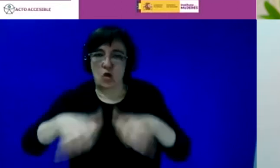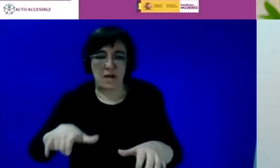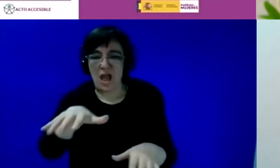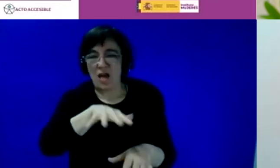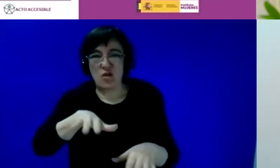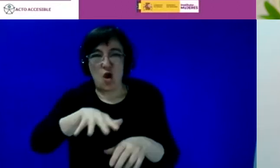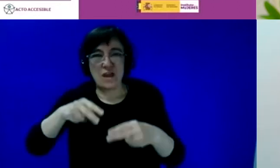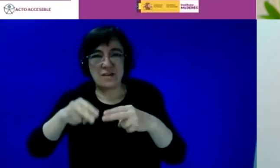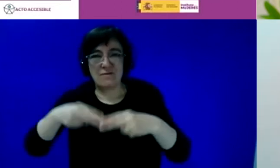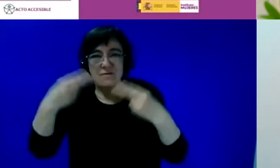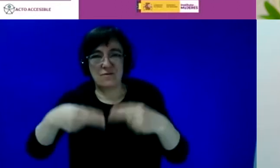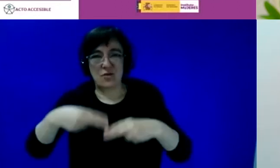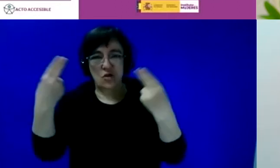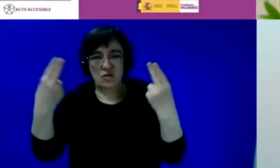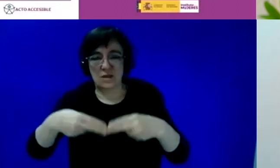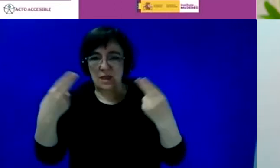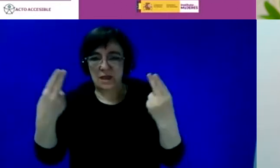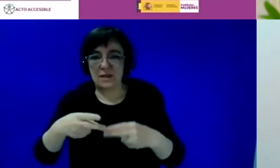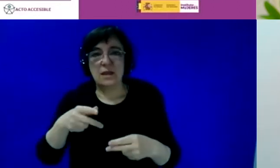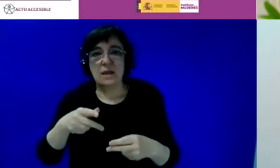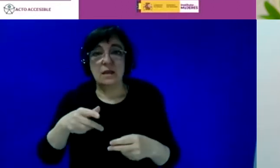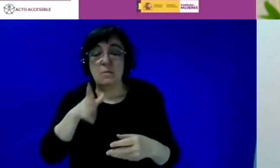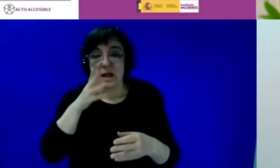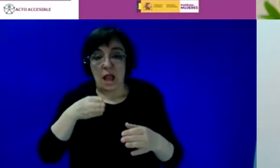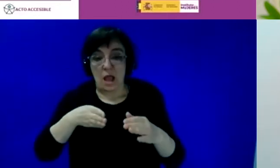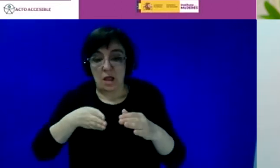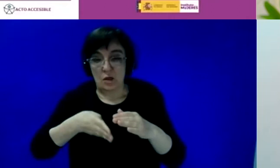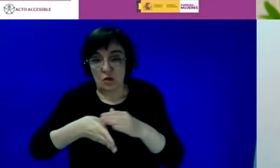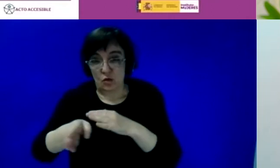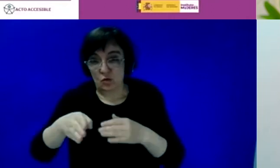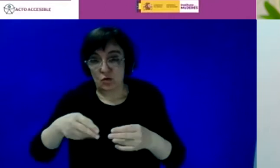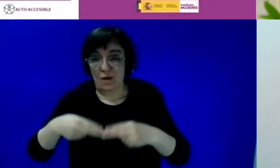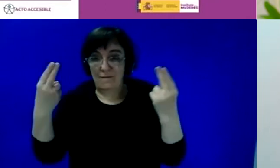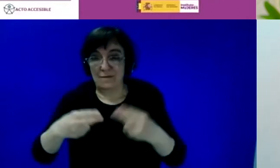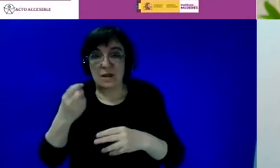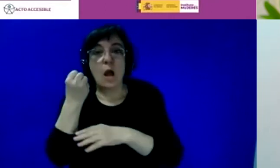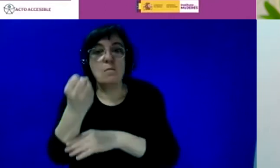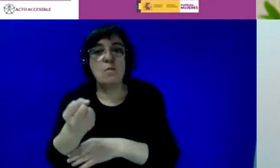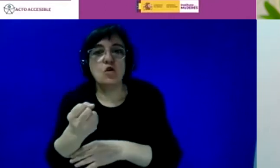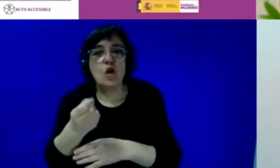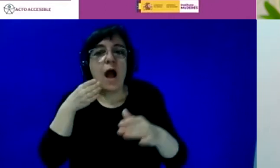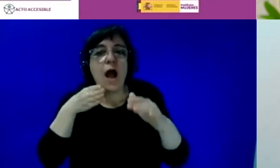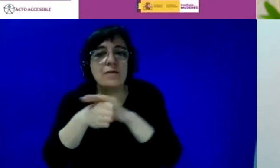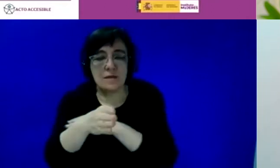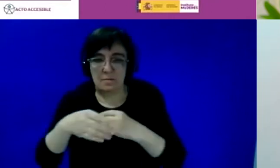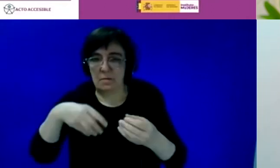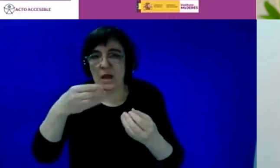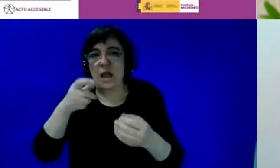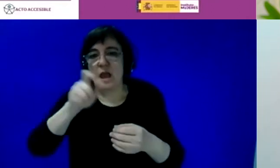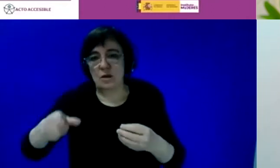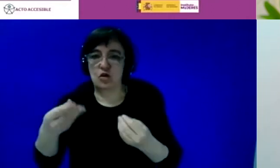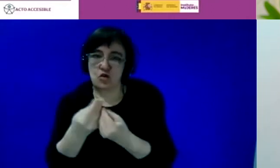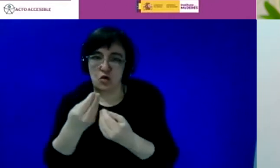crossing. Upon the border crossing, I mean accessible support for persons with disabilities. And because of the huge numbers,